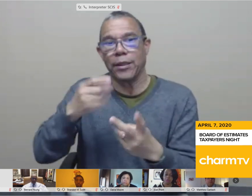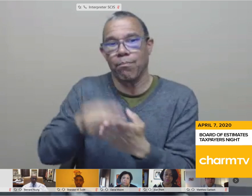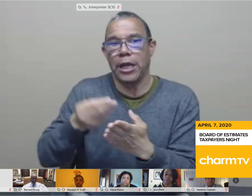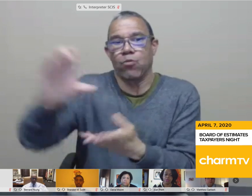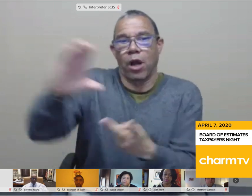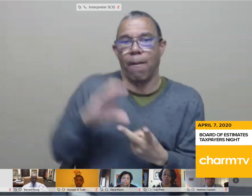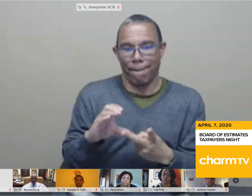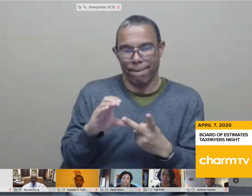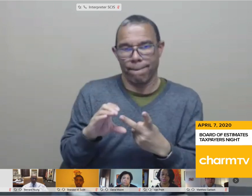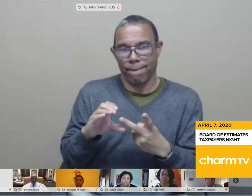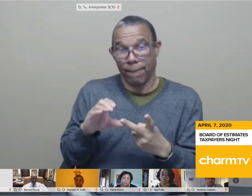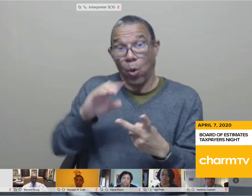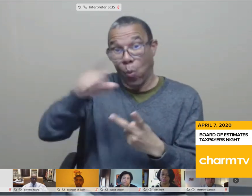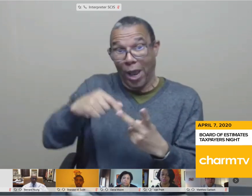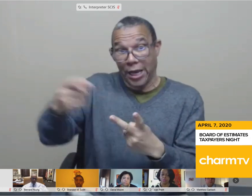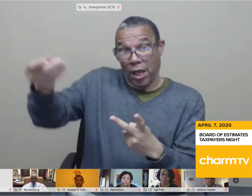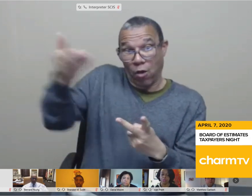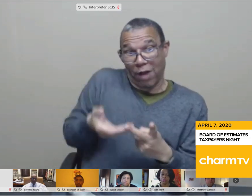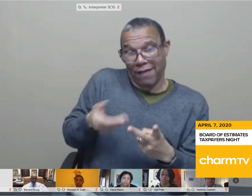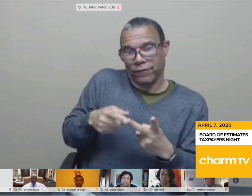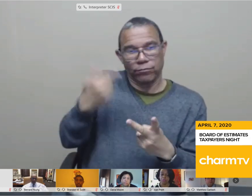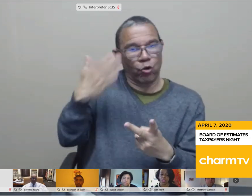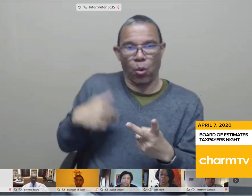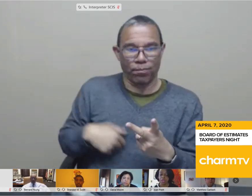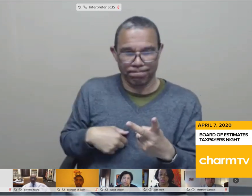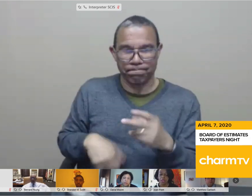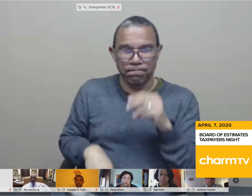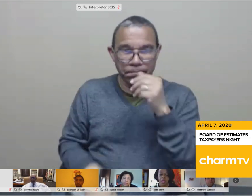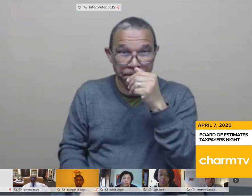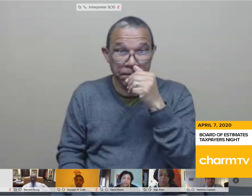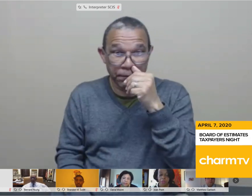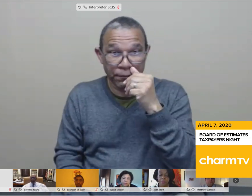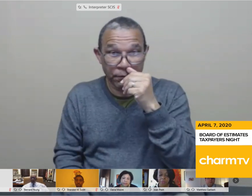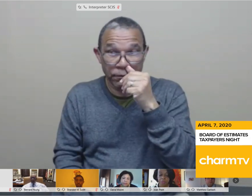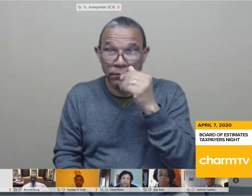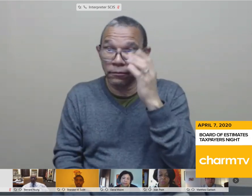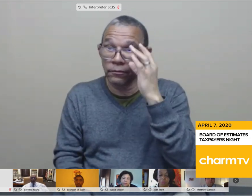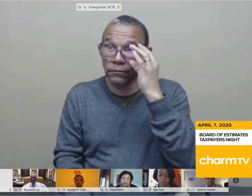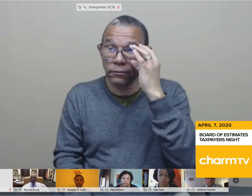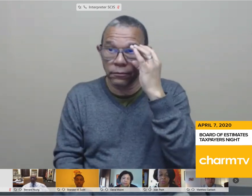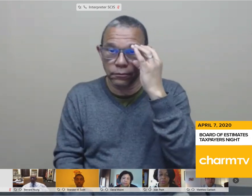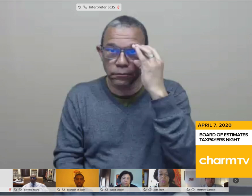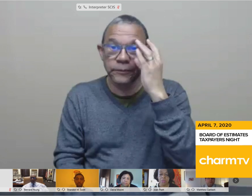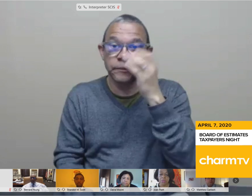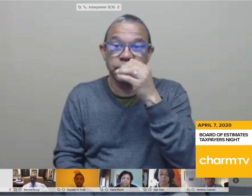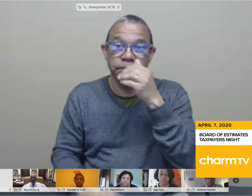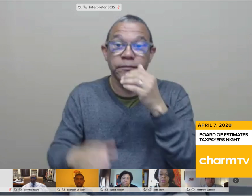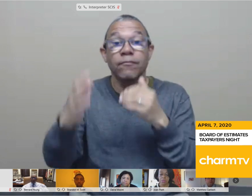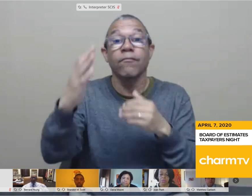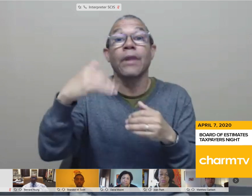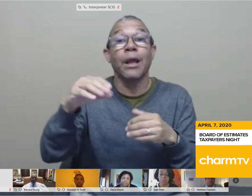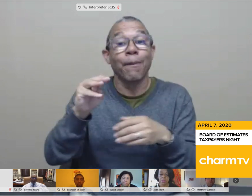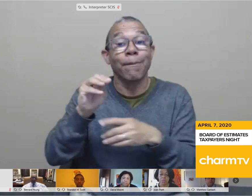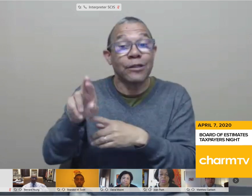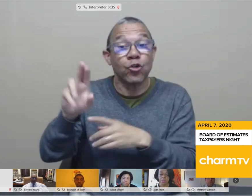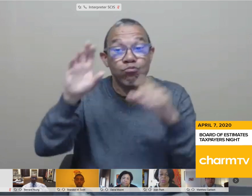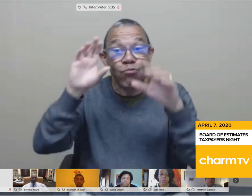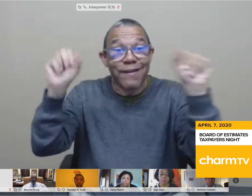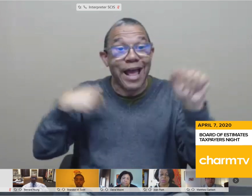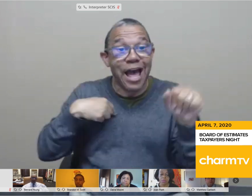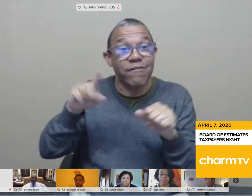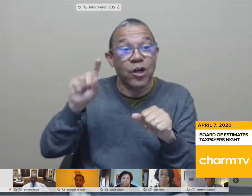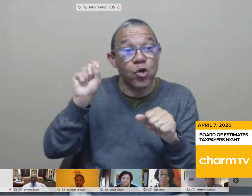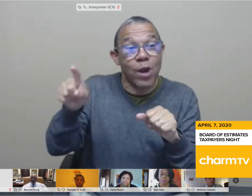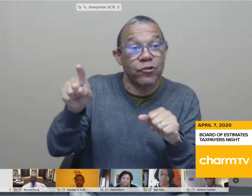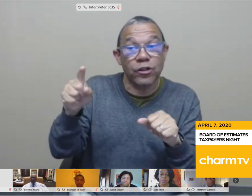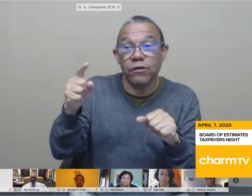just know what is authorized per the law. Hey, Mr. President, I have a question for Bob. Yep. Mr.